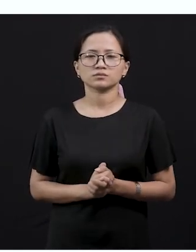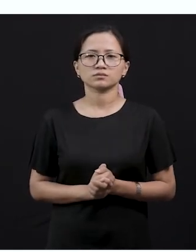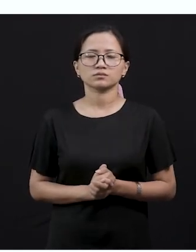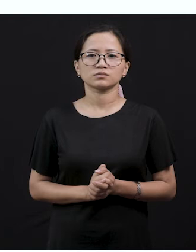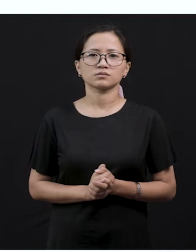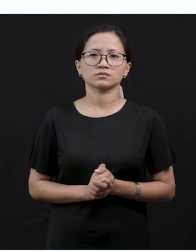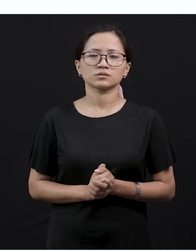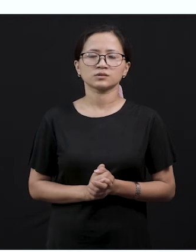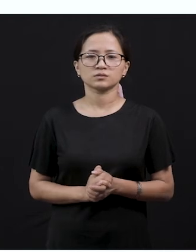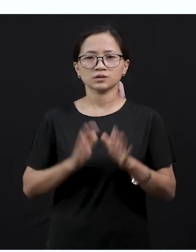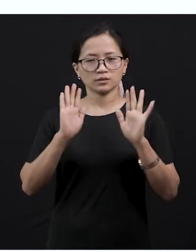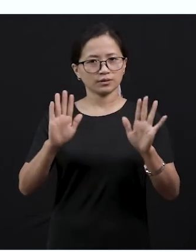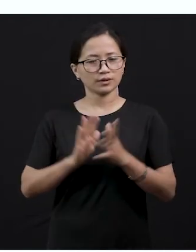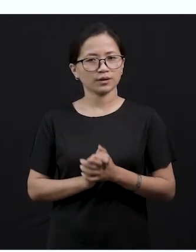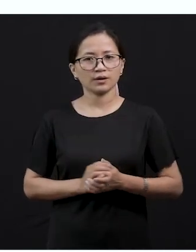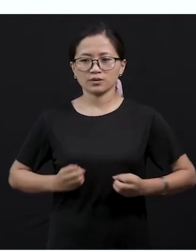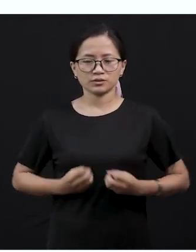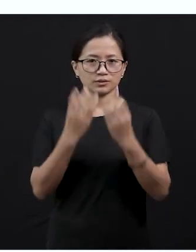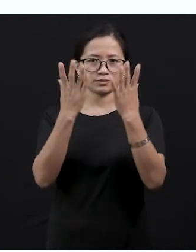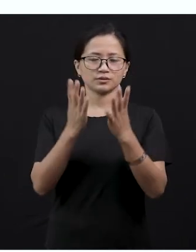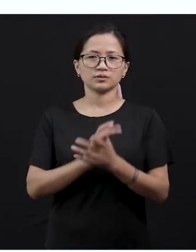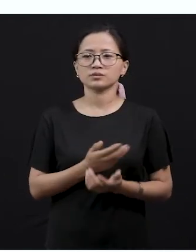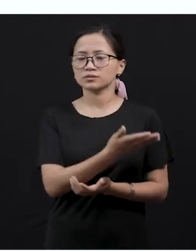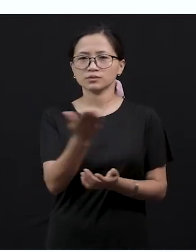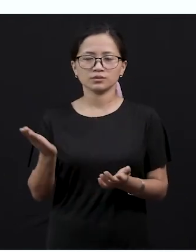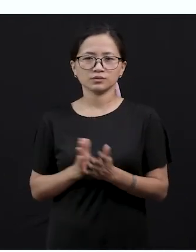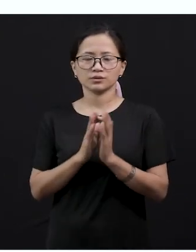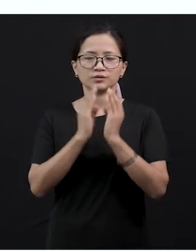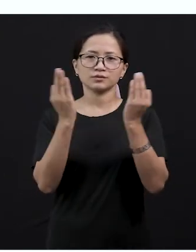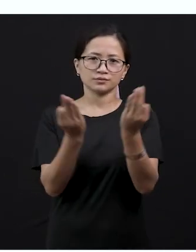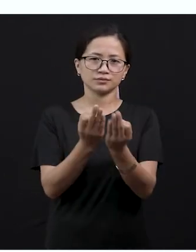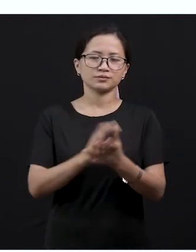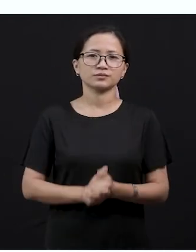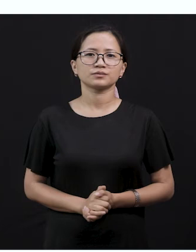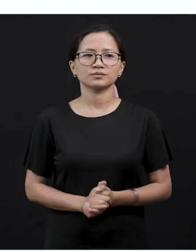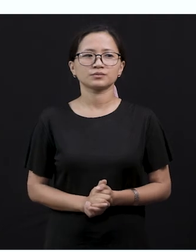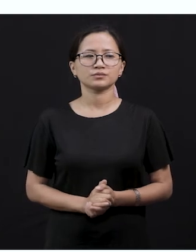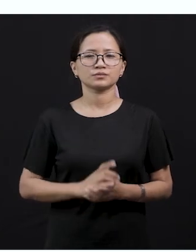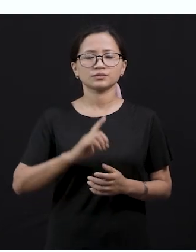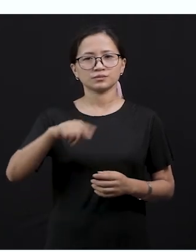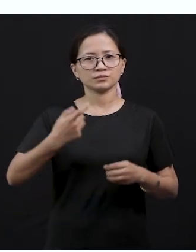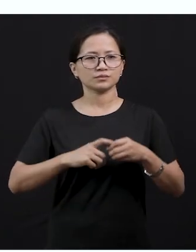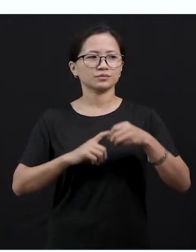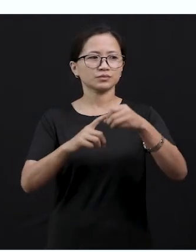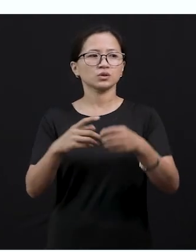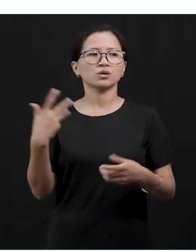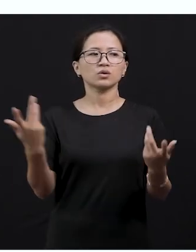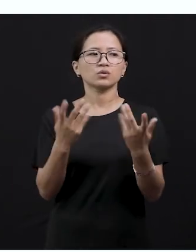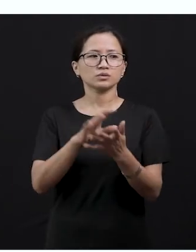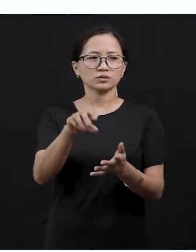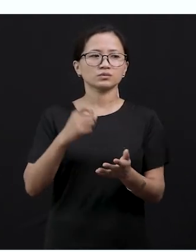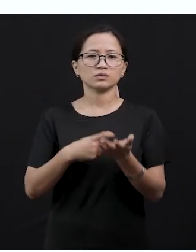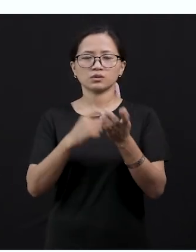the March family is also happy to be with their family, okay? Now, next question is, who takes